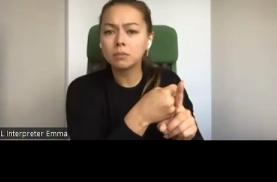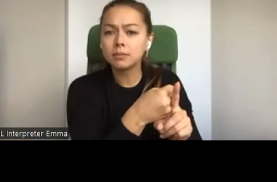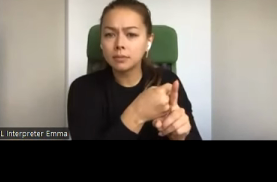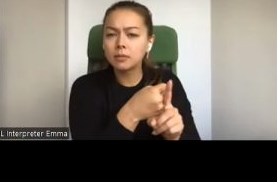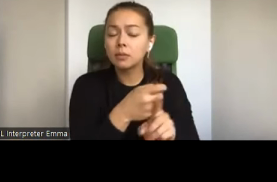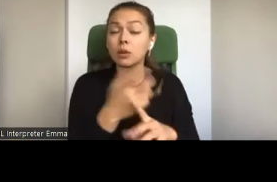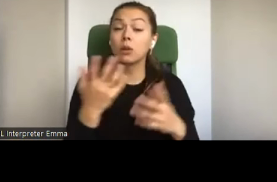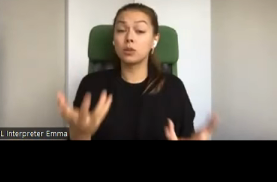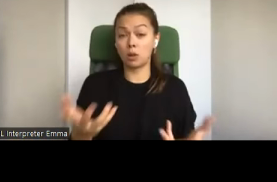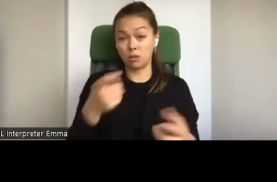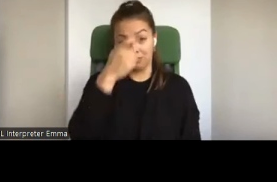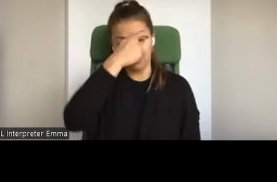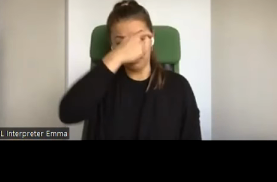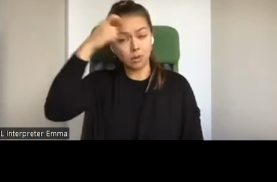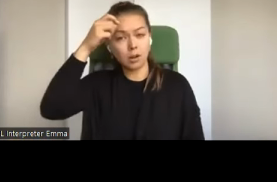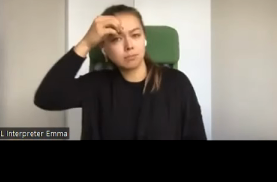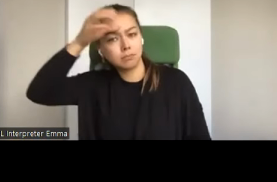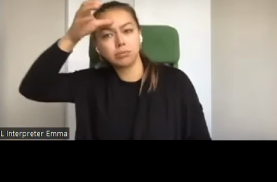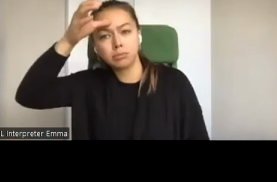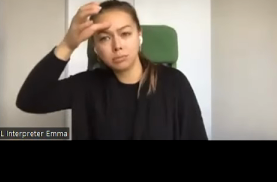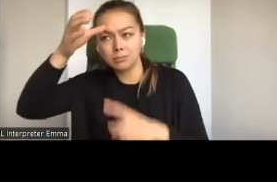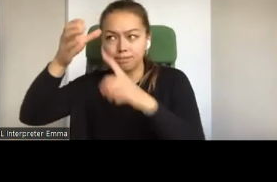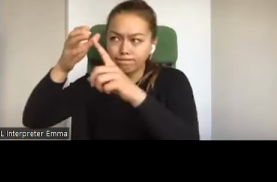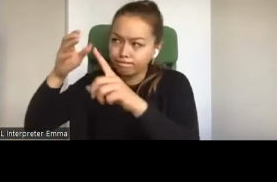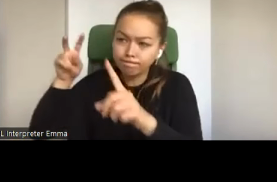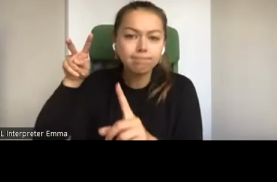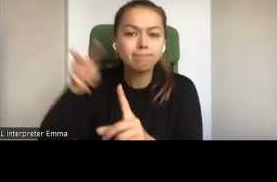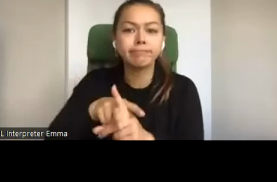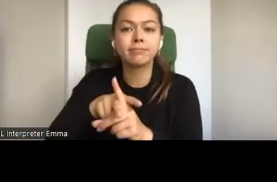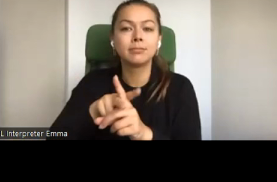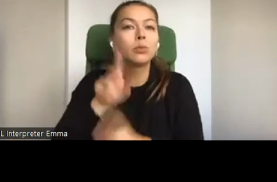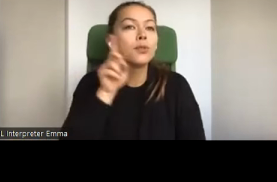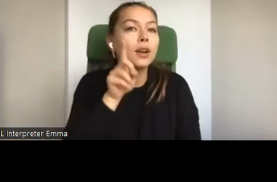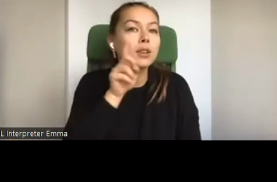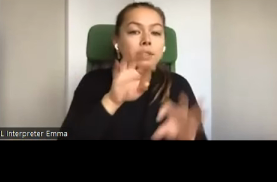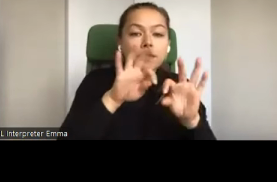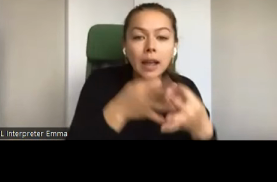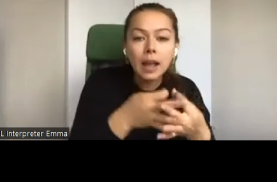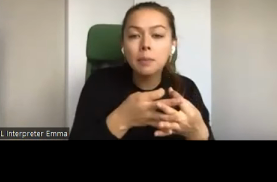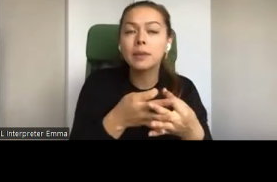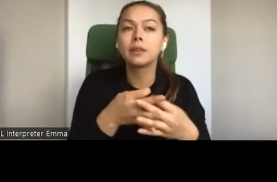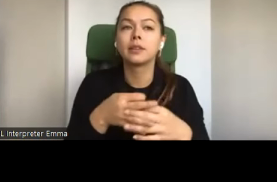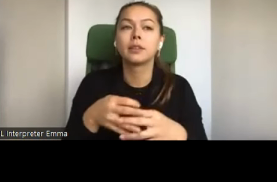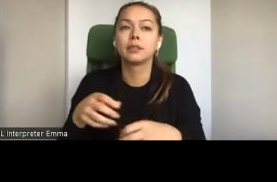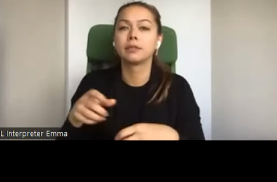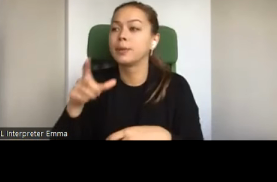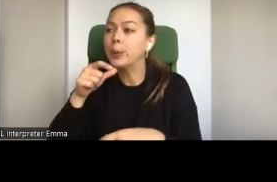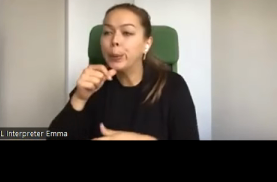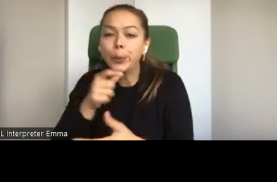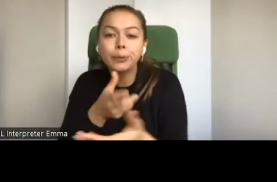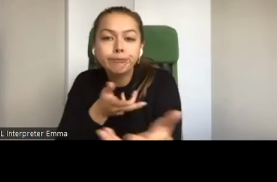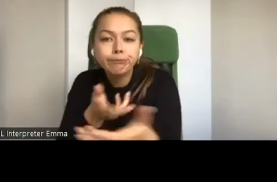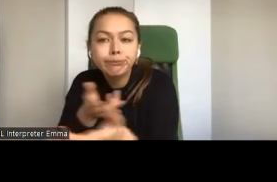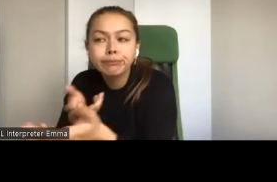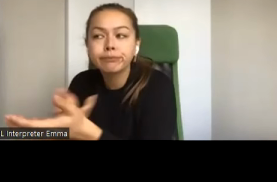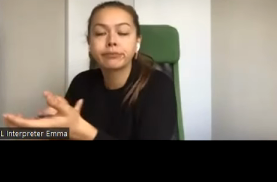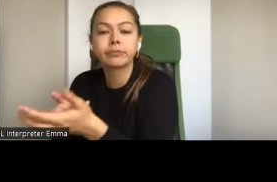trauma-informed approaches help the teachers and the foster family to better interpret